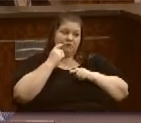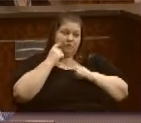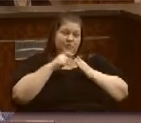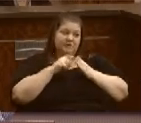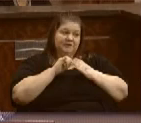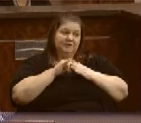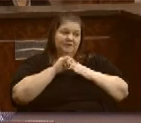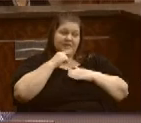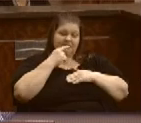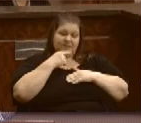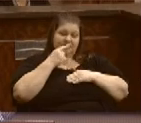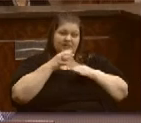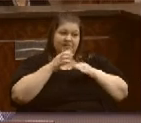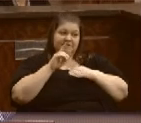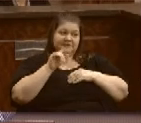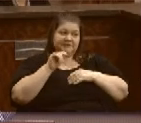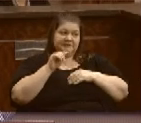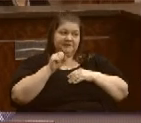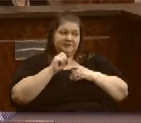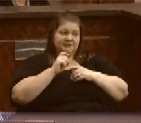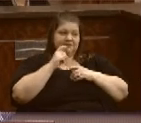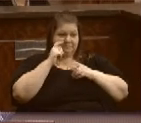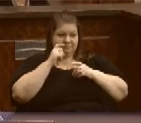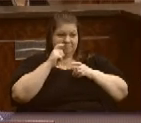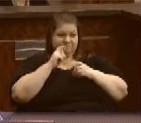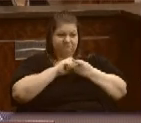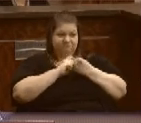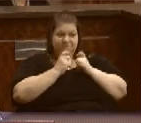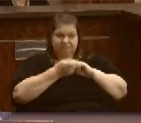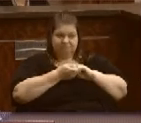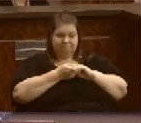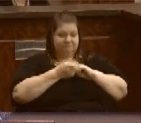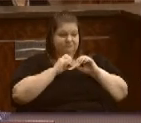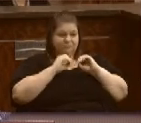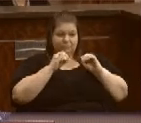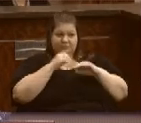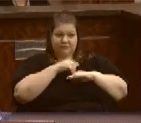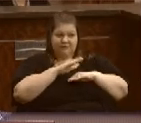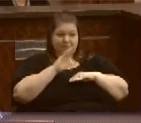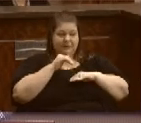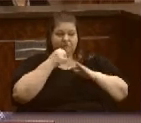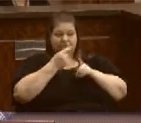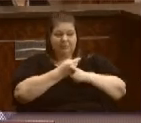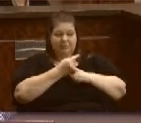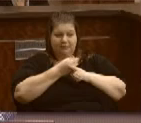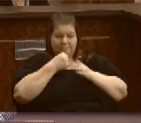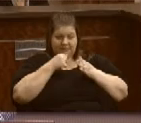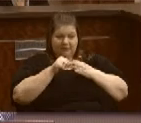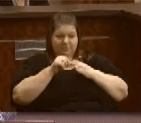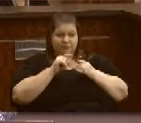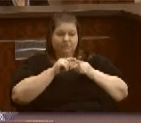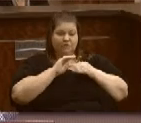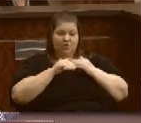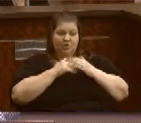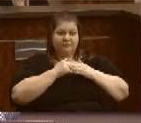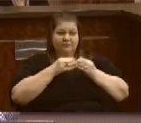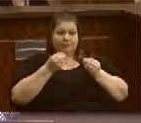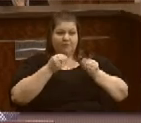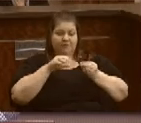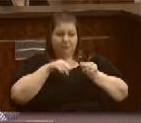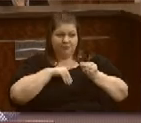remain unchanged from September 20th, 15 was sent by regular mail to all contiguous property